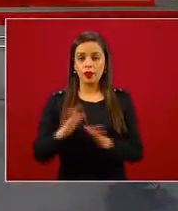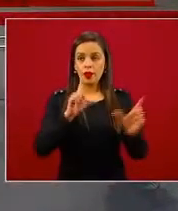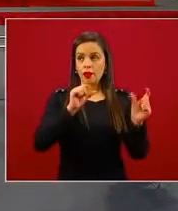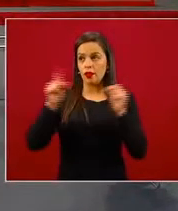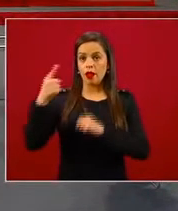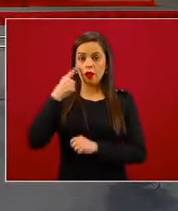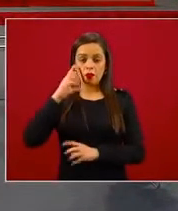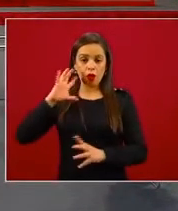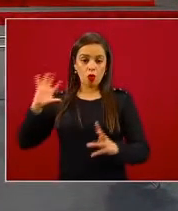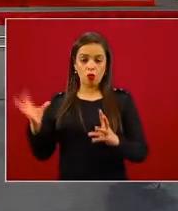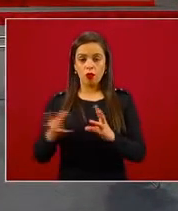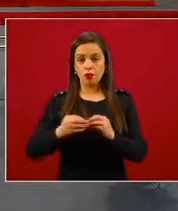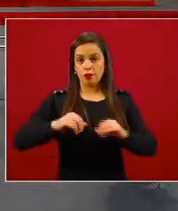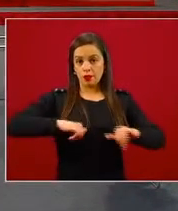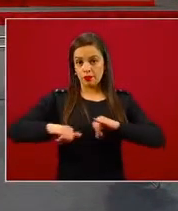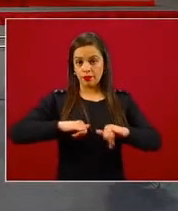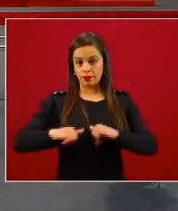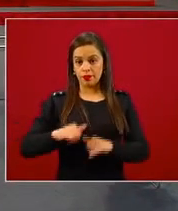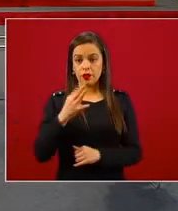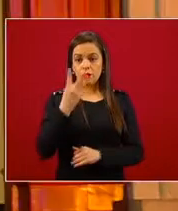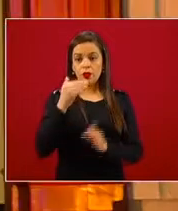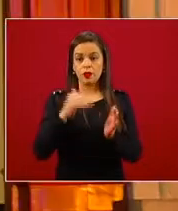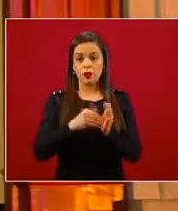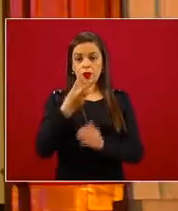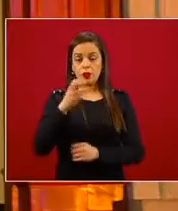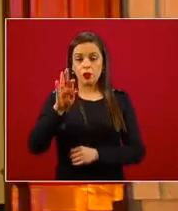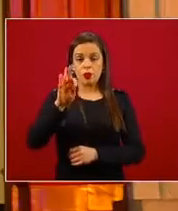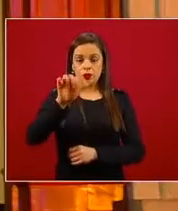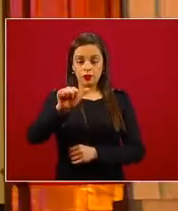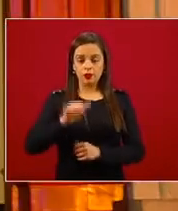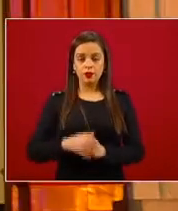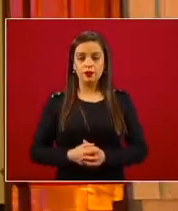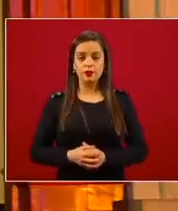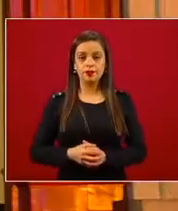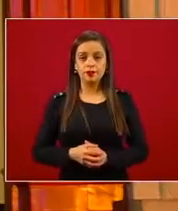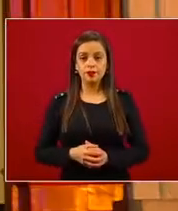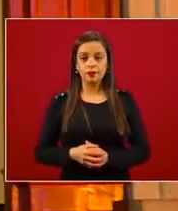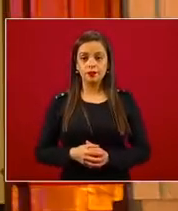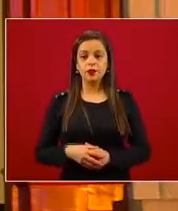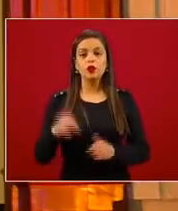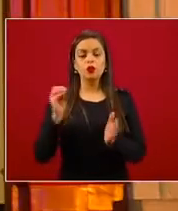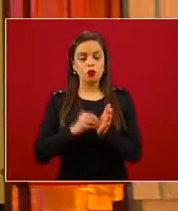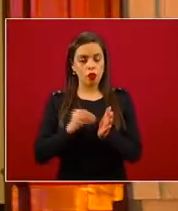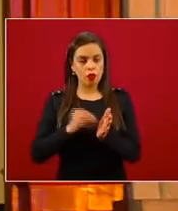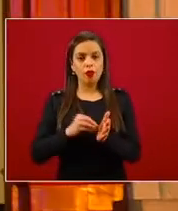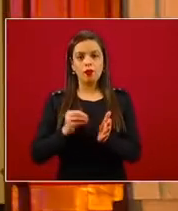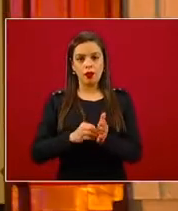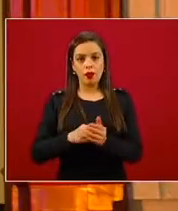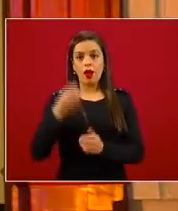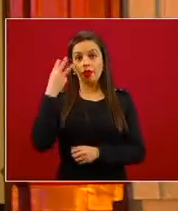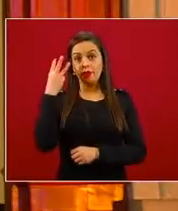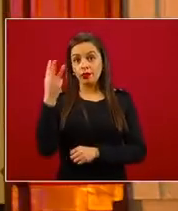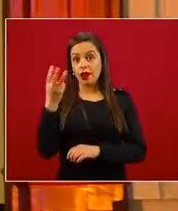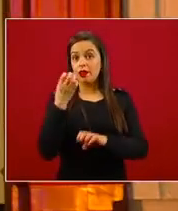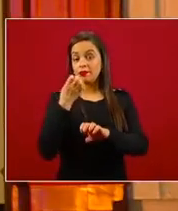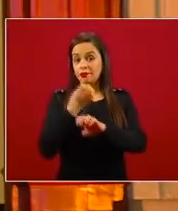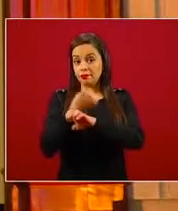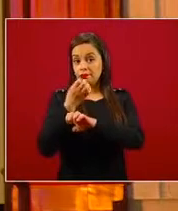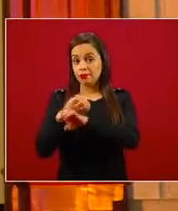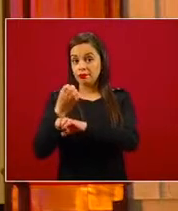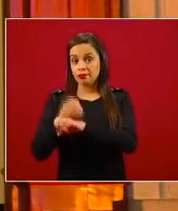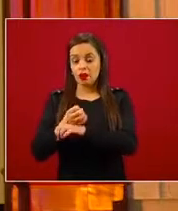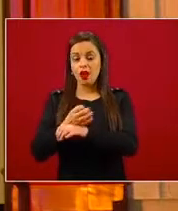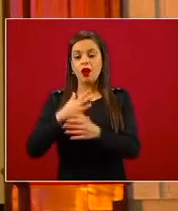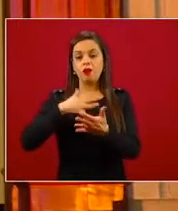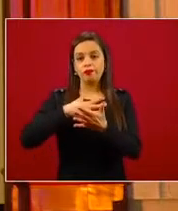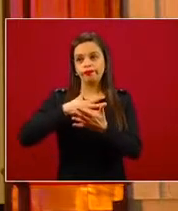carga In the acumulada. next Estos slide, you will see the distribution for the 54.346 cumulative charge. todavía siguen siendo You tres can see the las number entidades on the federativas que screen. han rebasado